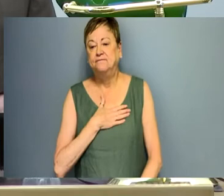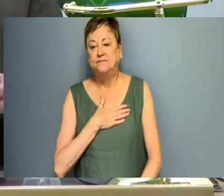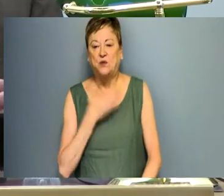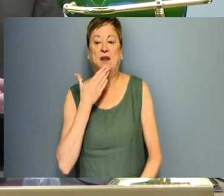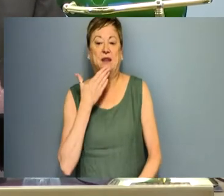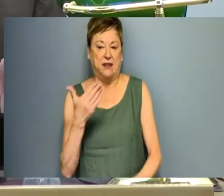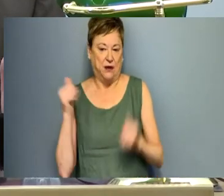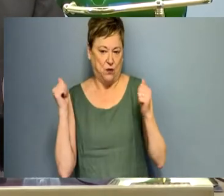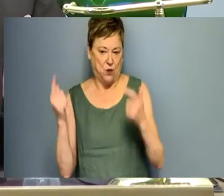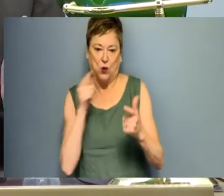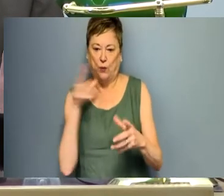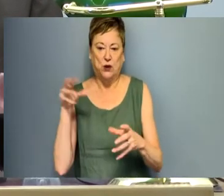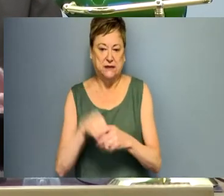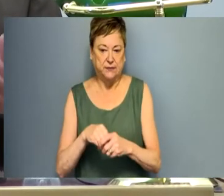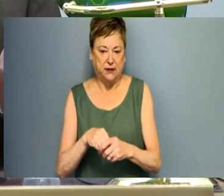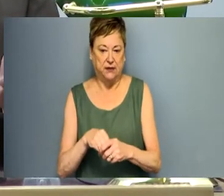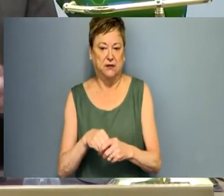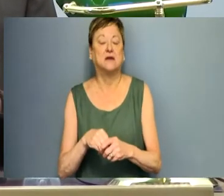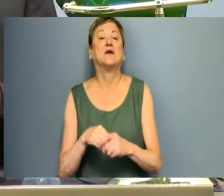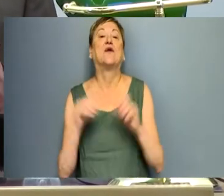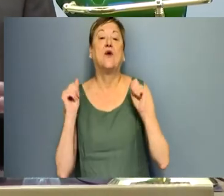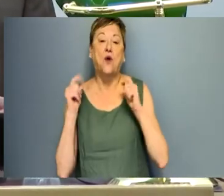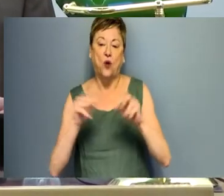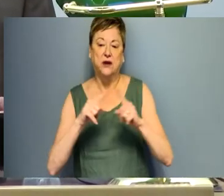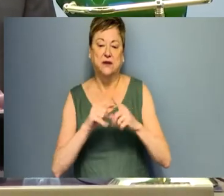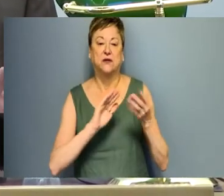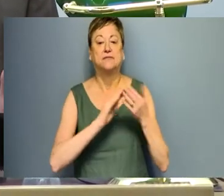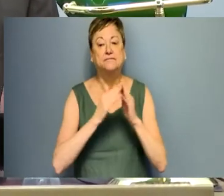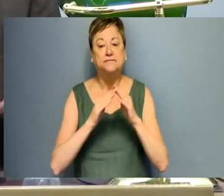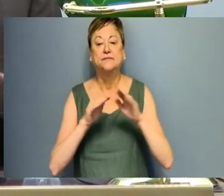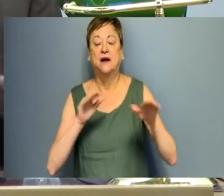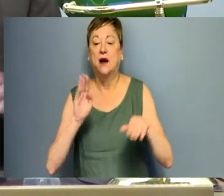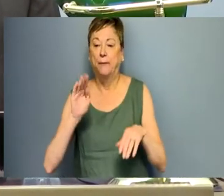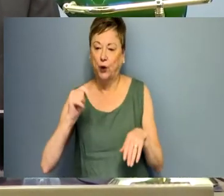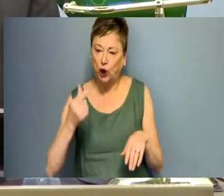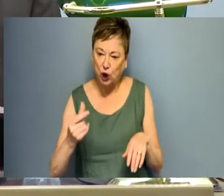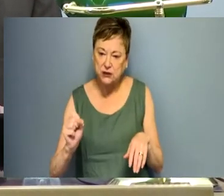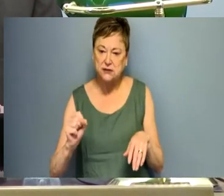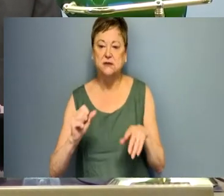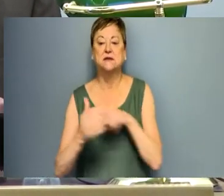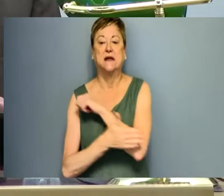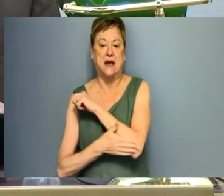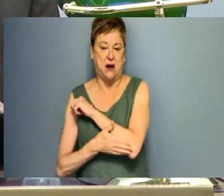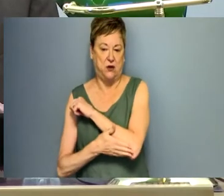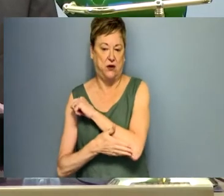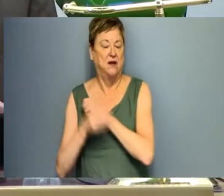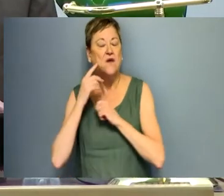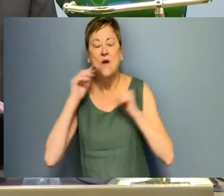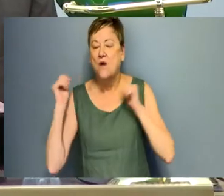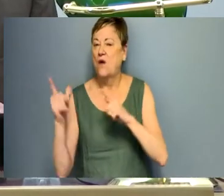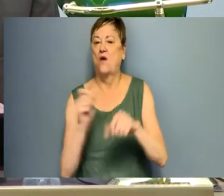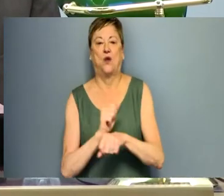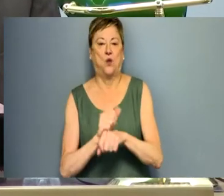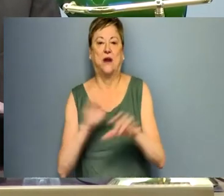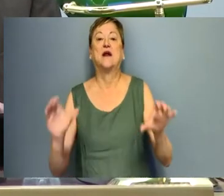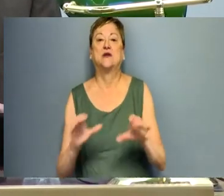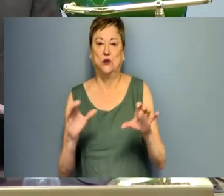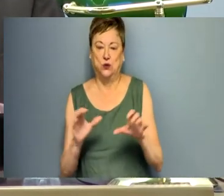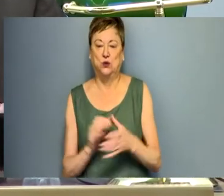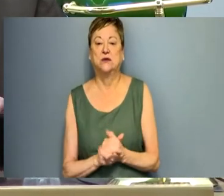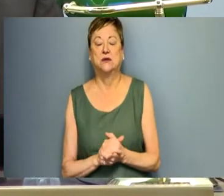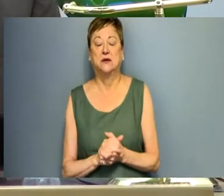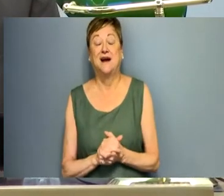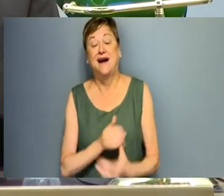who participated and thank all the municipalities and boroughs and the county for all the work that they do to make it happen.